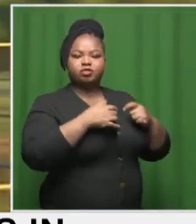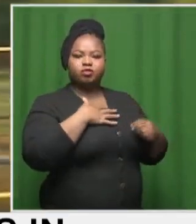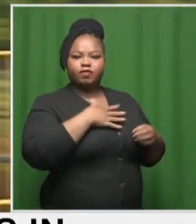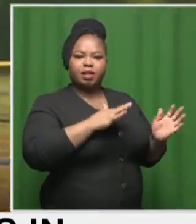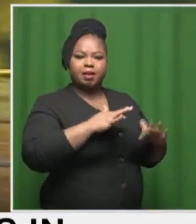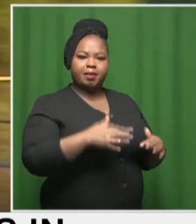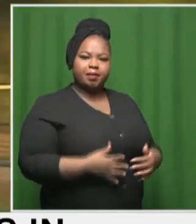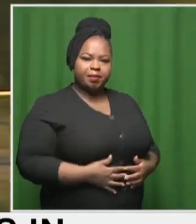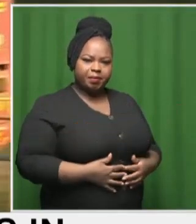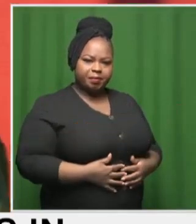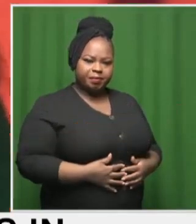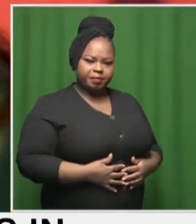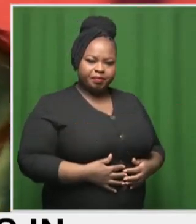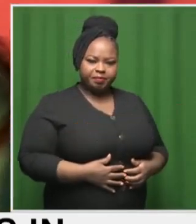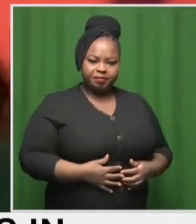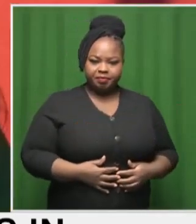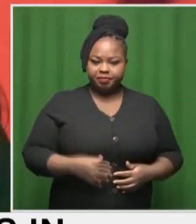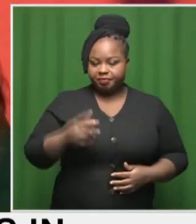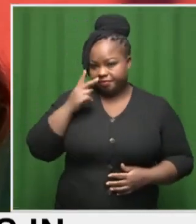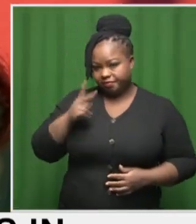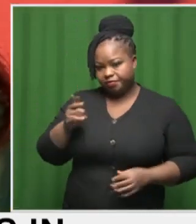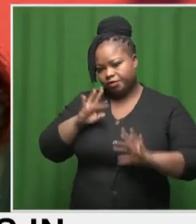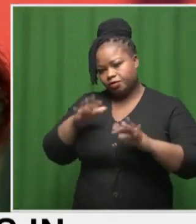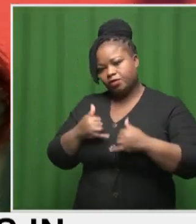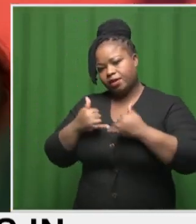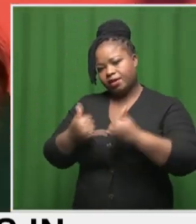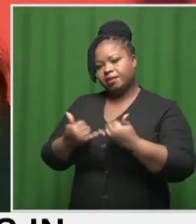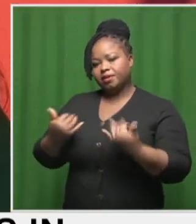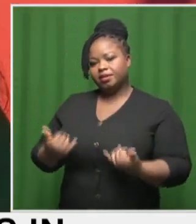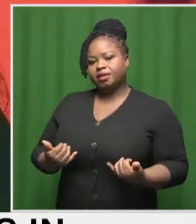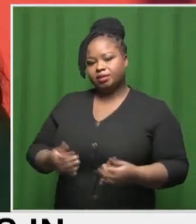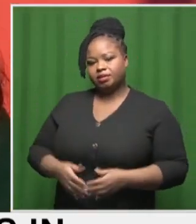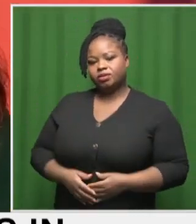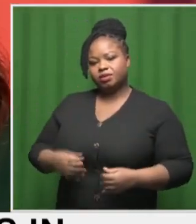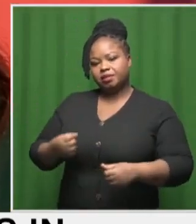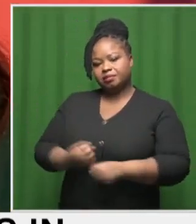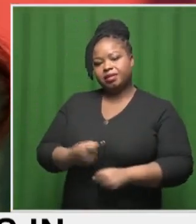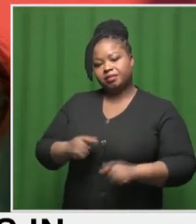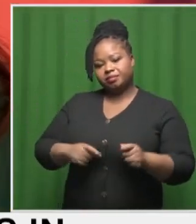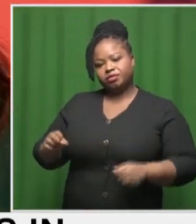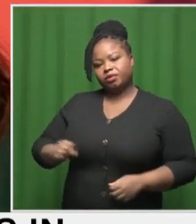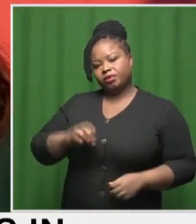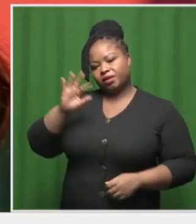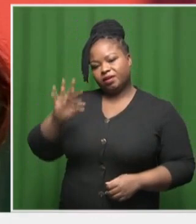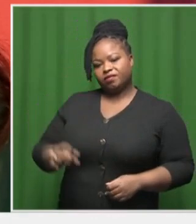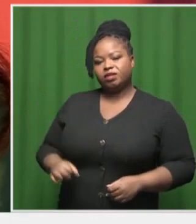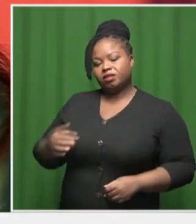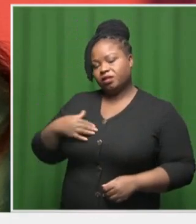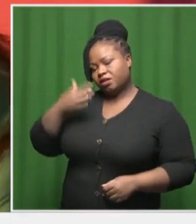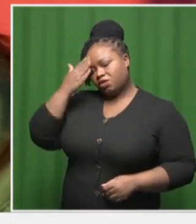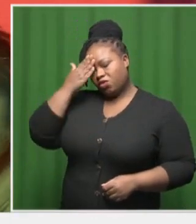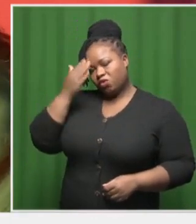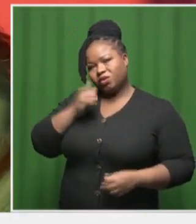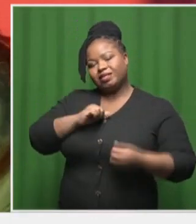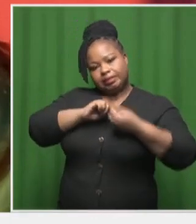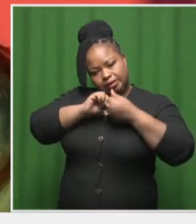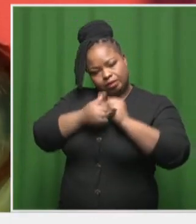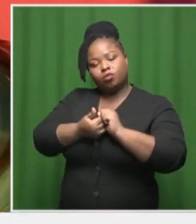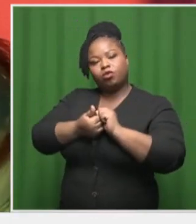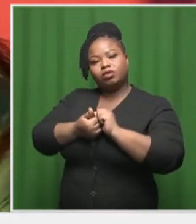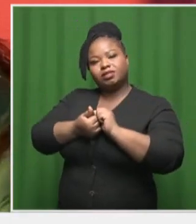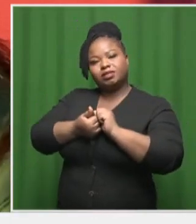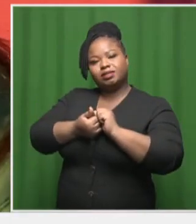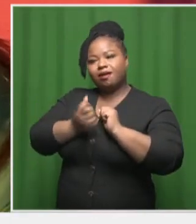feeling? You see, Leanne, this World Cup has made South Africans to understand that there's a sporting called